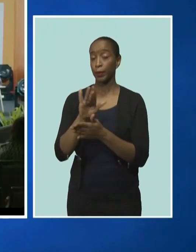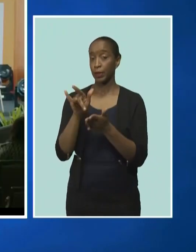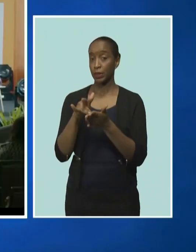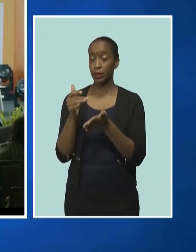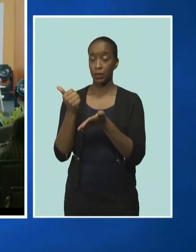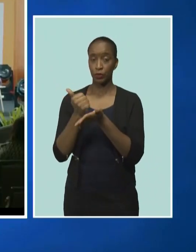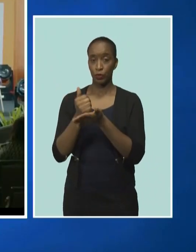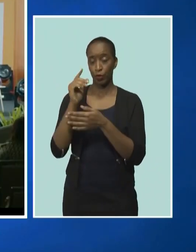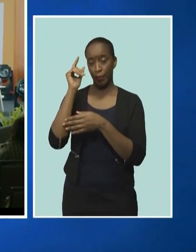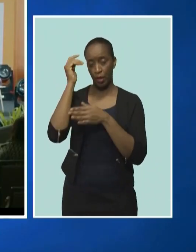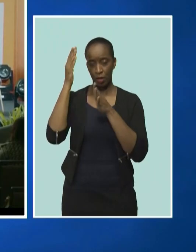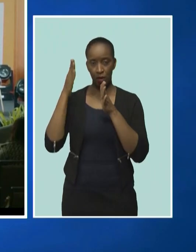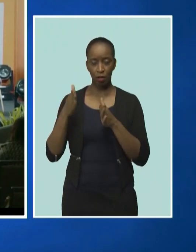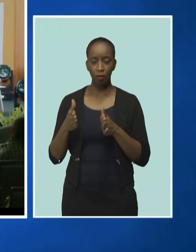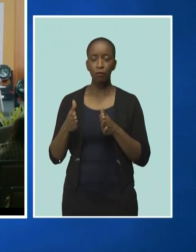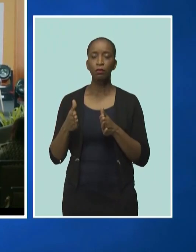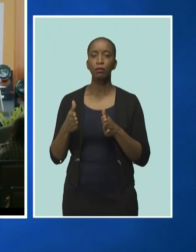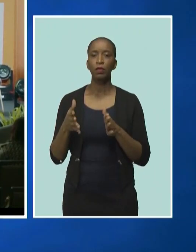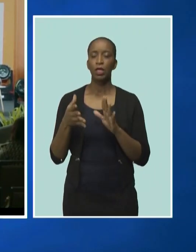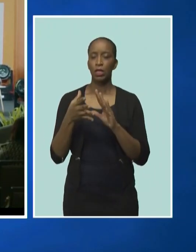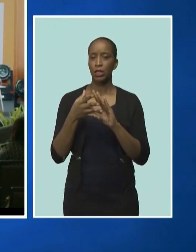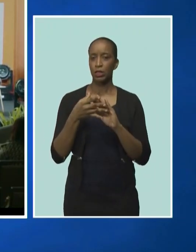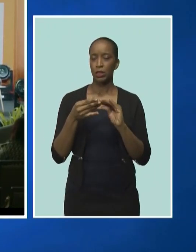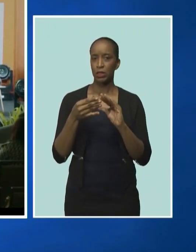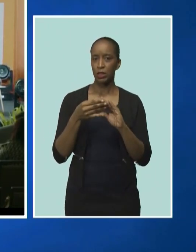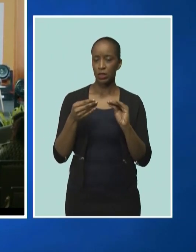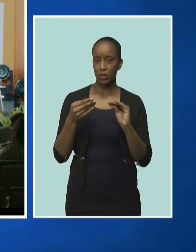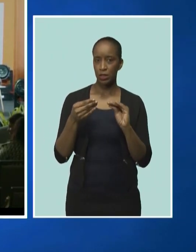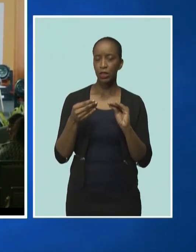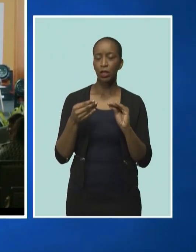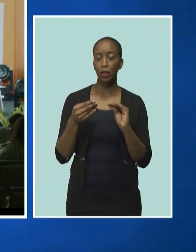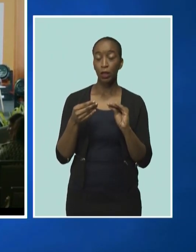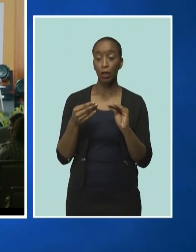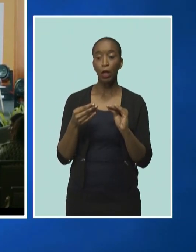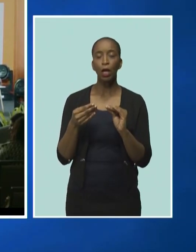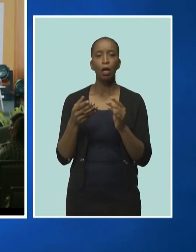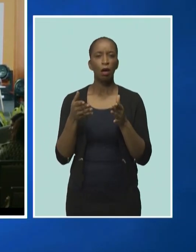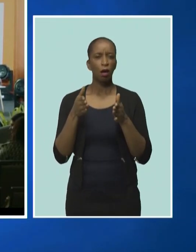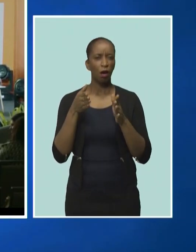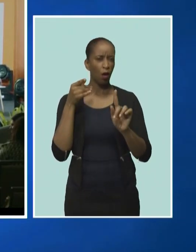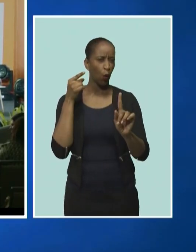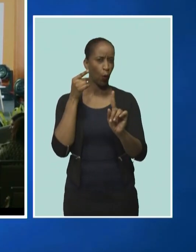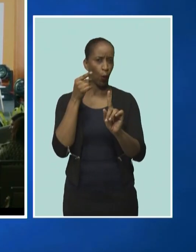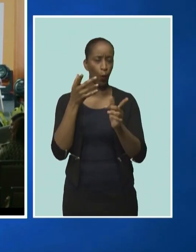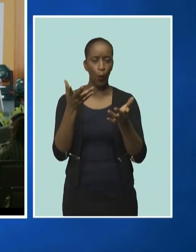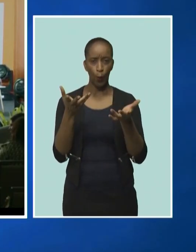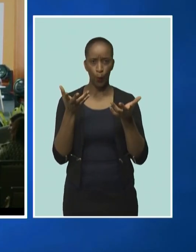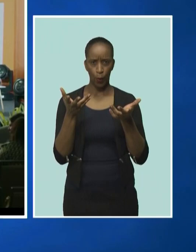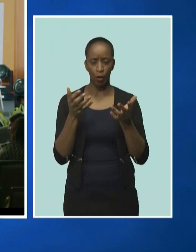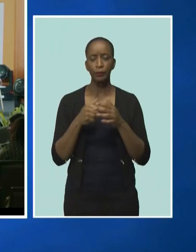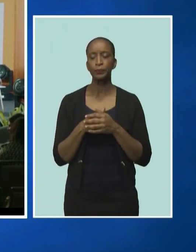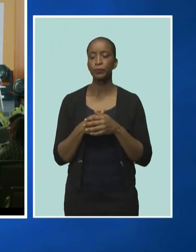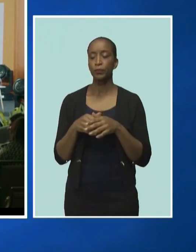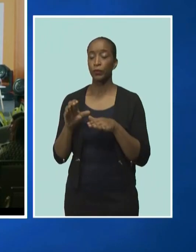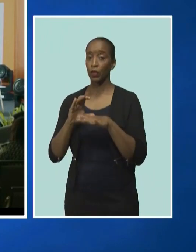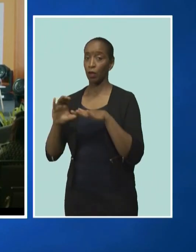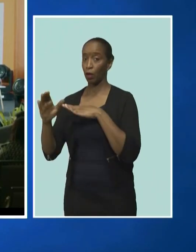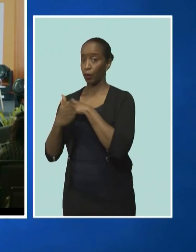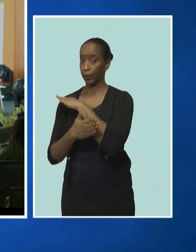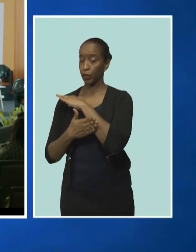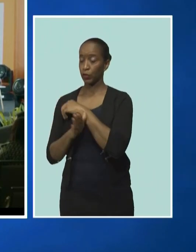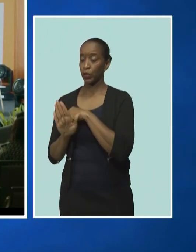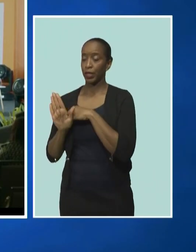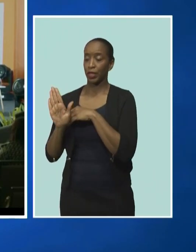revealed that work is advancing for Caribbean countries to trade in their own currencies with Africa. He noted that countries are looking to adopt a